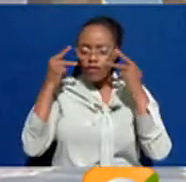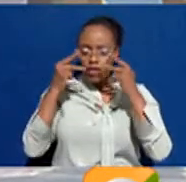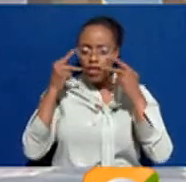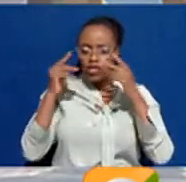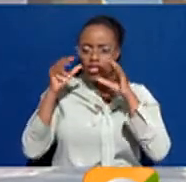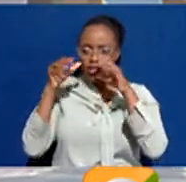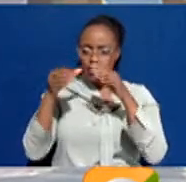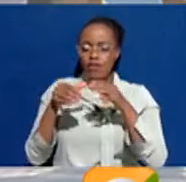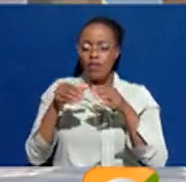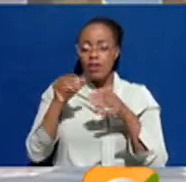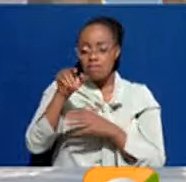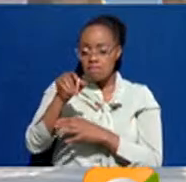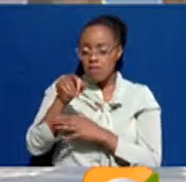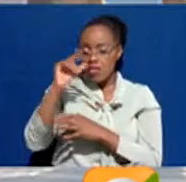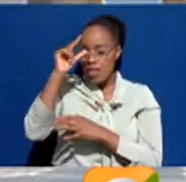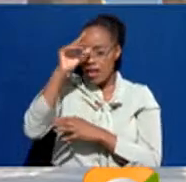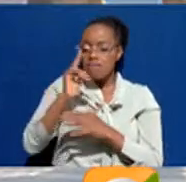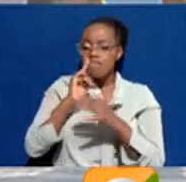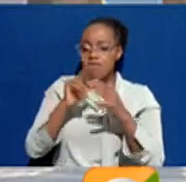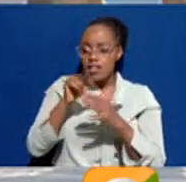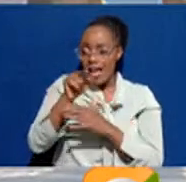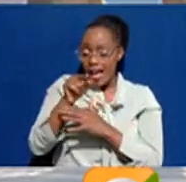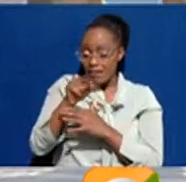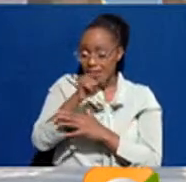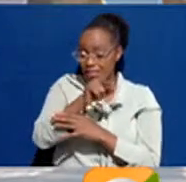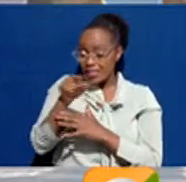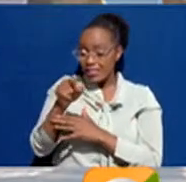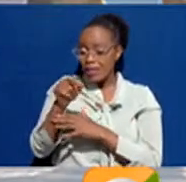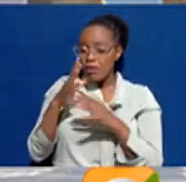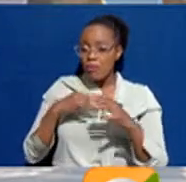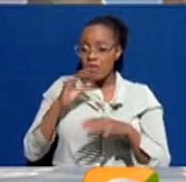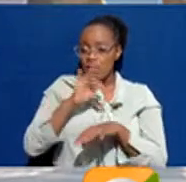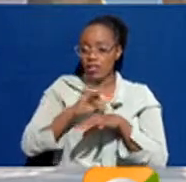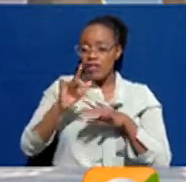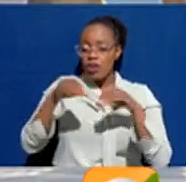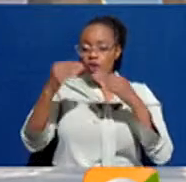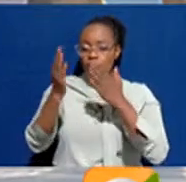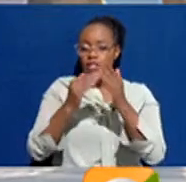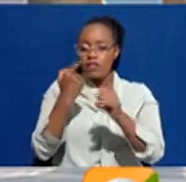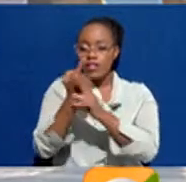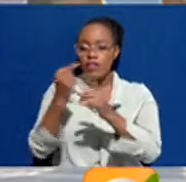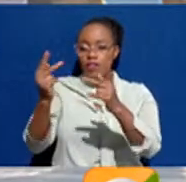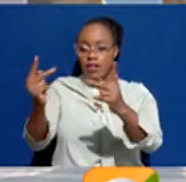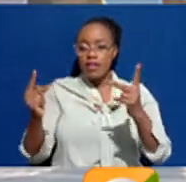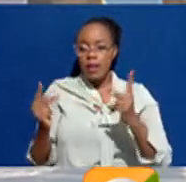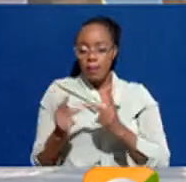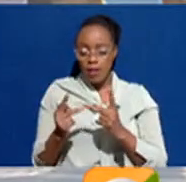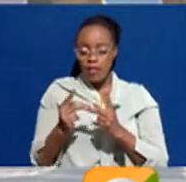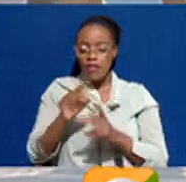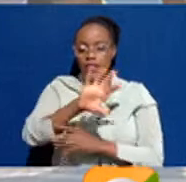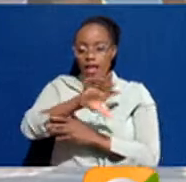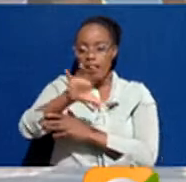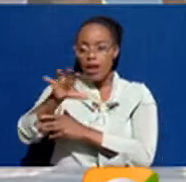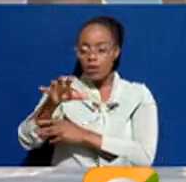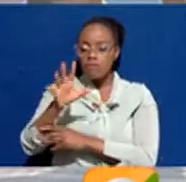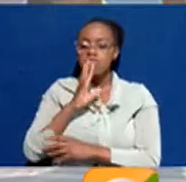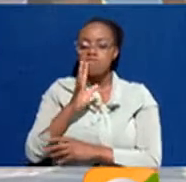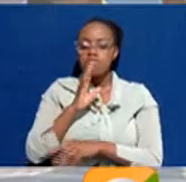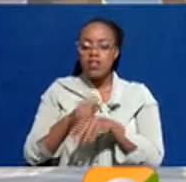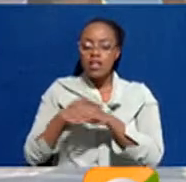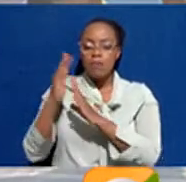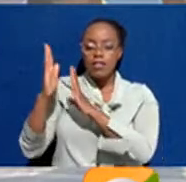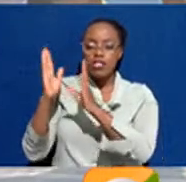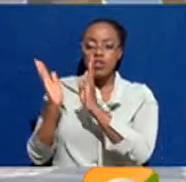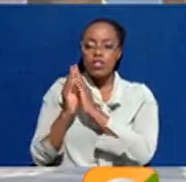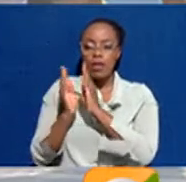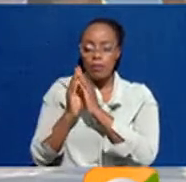militants. Mohammed says the presence of the militants has affected service delivery in various parts of the county. He spoke during a security